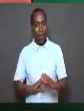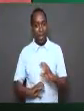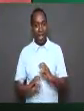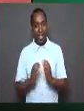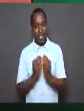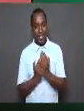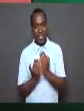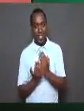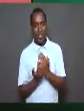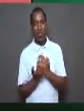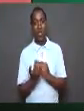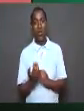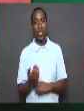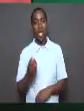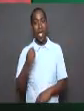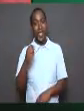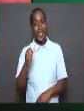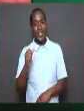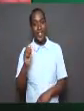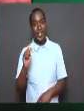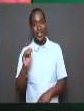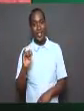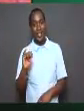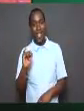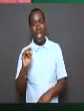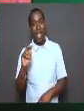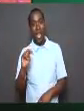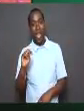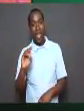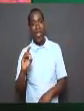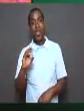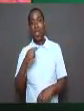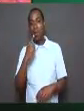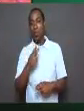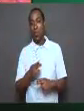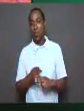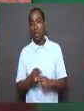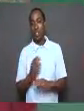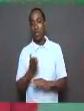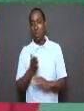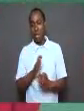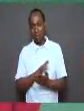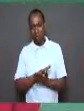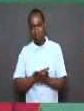treated to help the observer see the specimen more clearly.